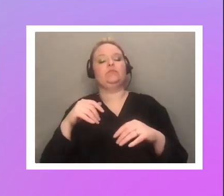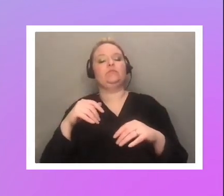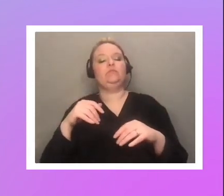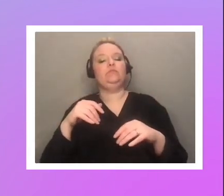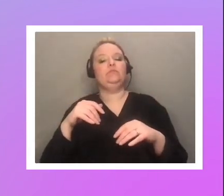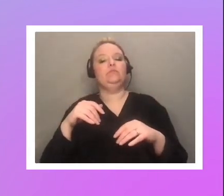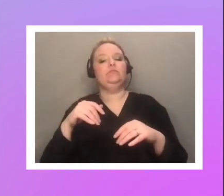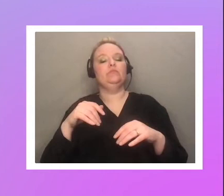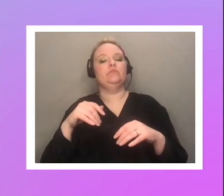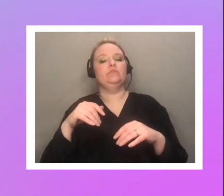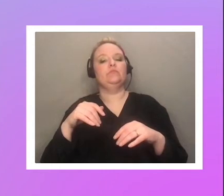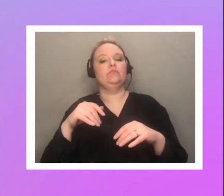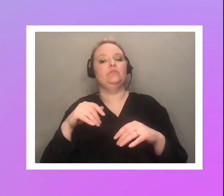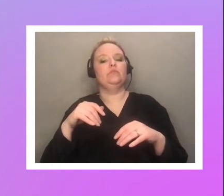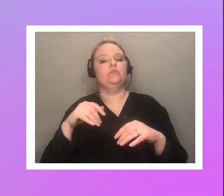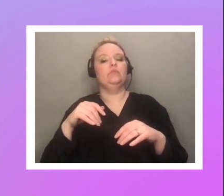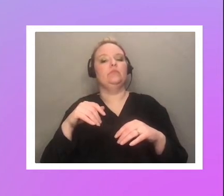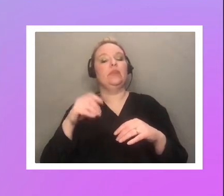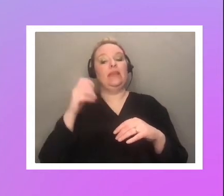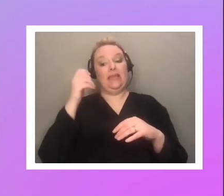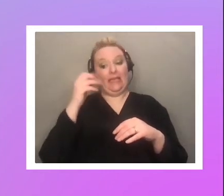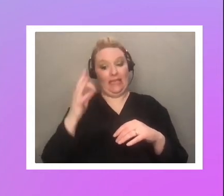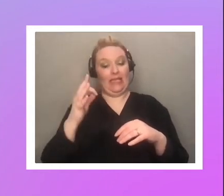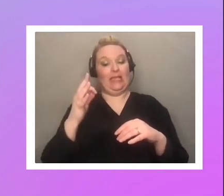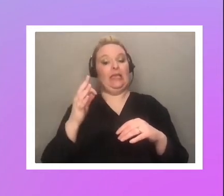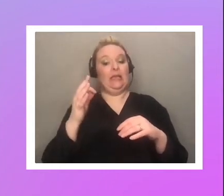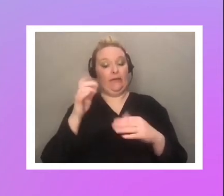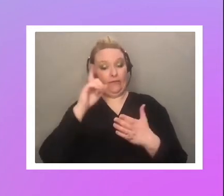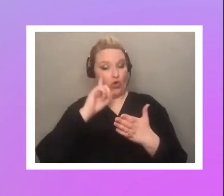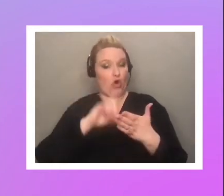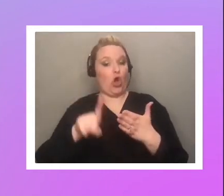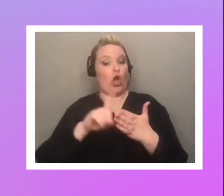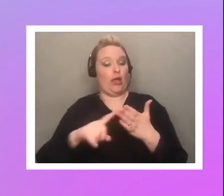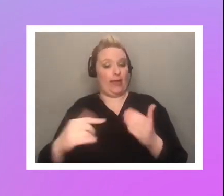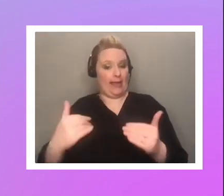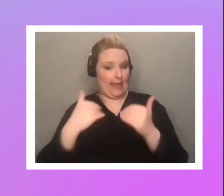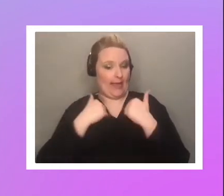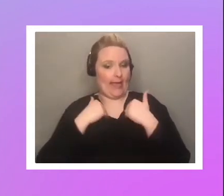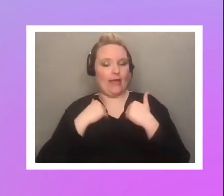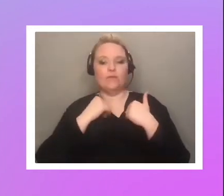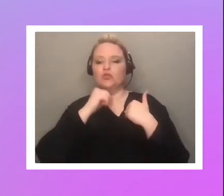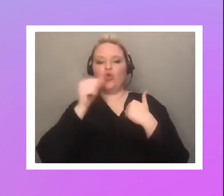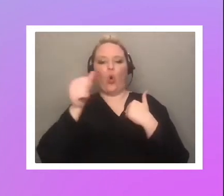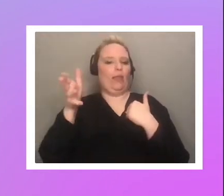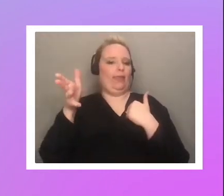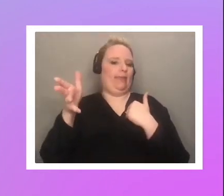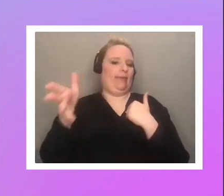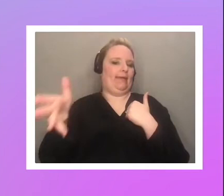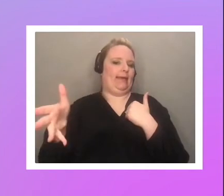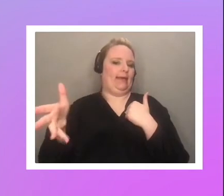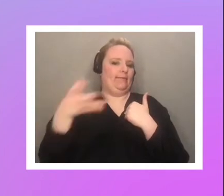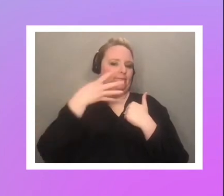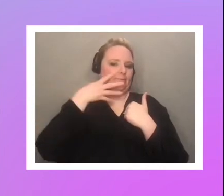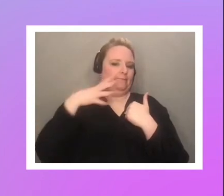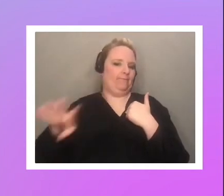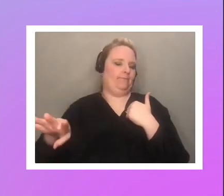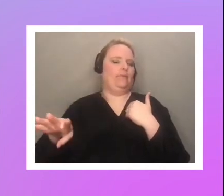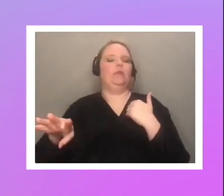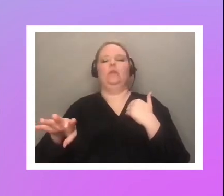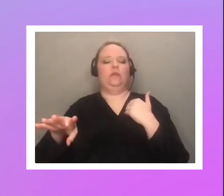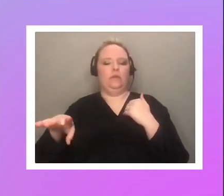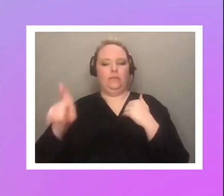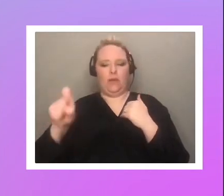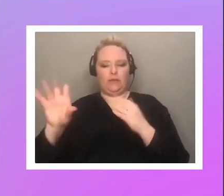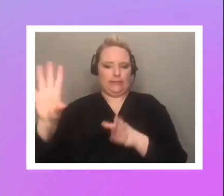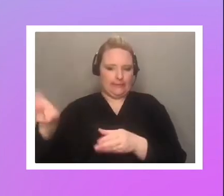don't let your audits, like if you're going to get an audit, don't let it just sit there. You really do want to make sure that